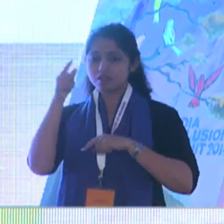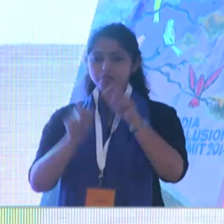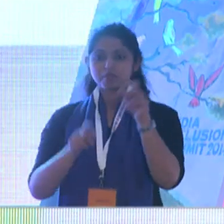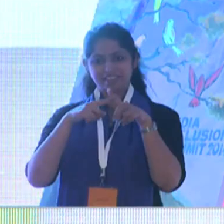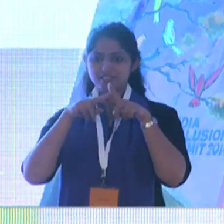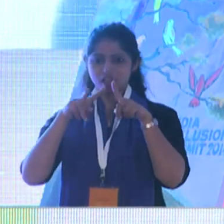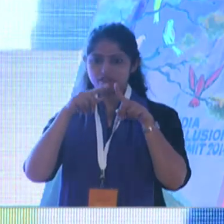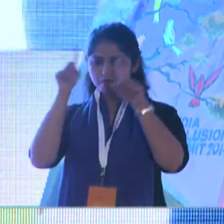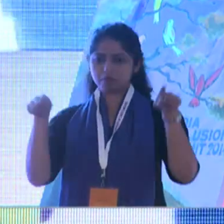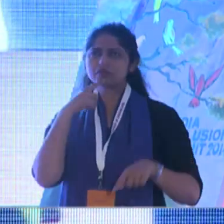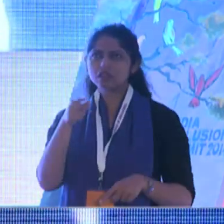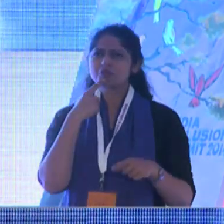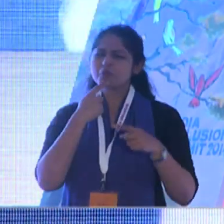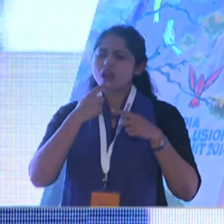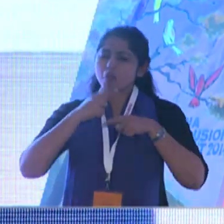TV.